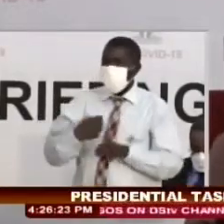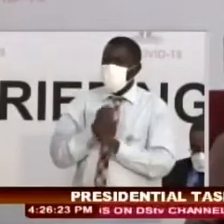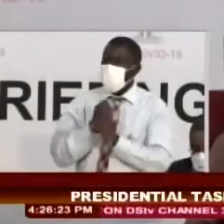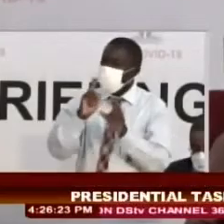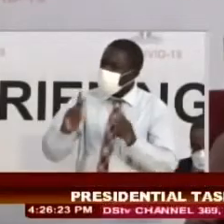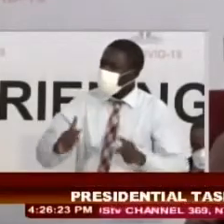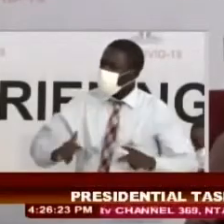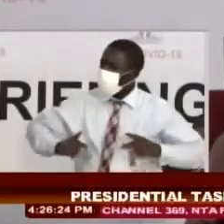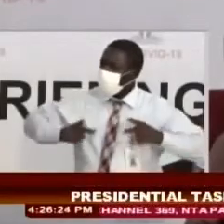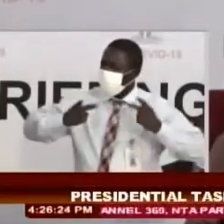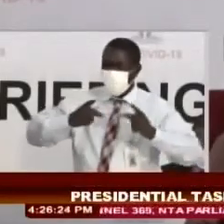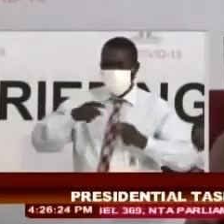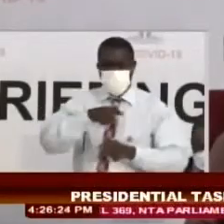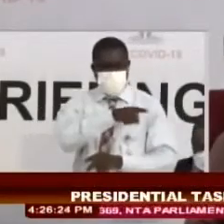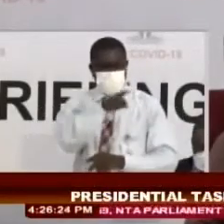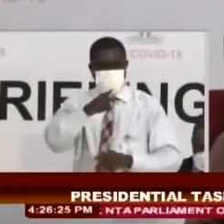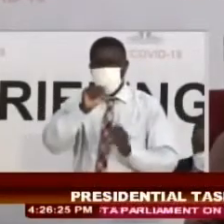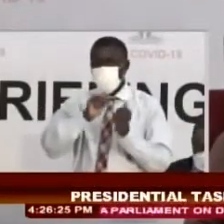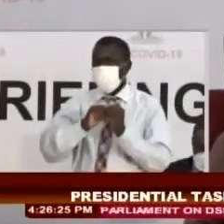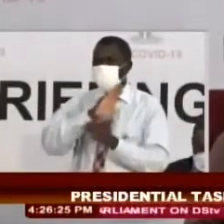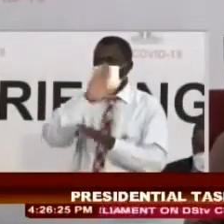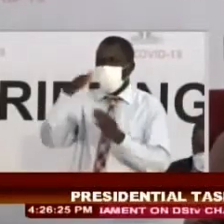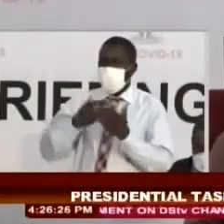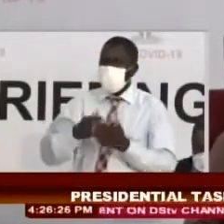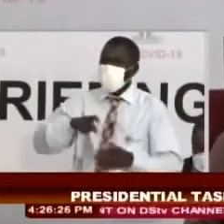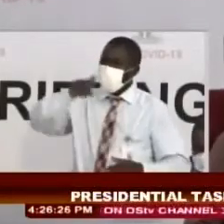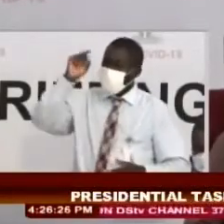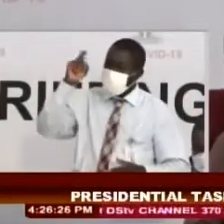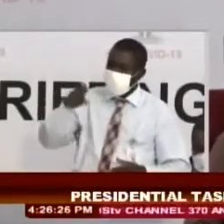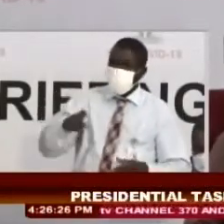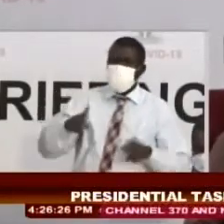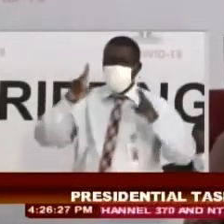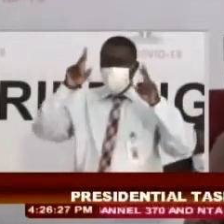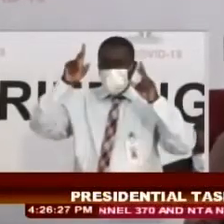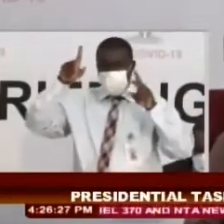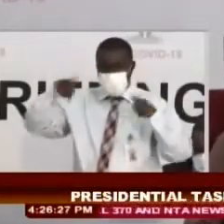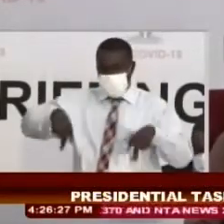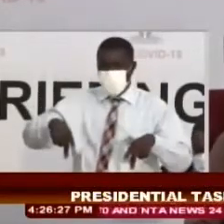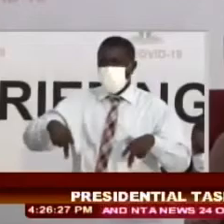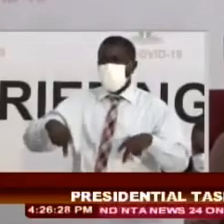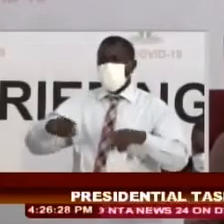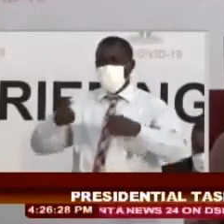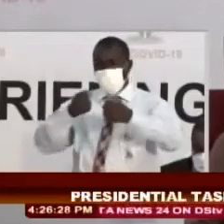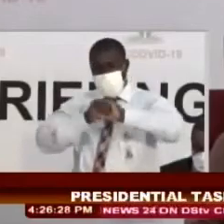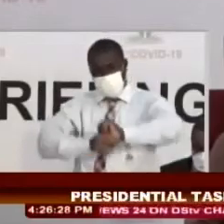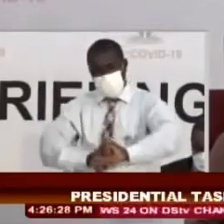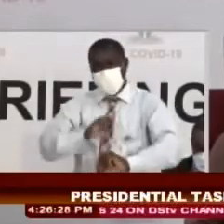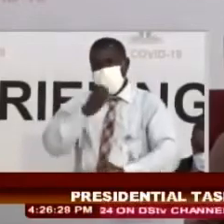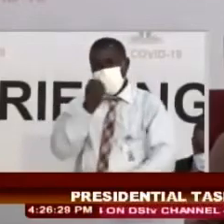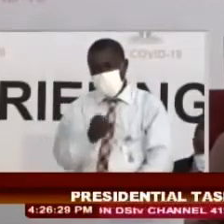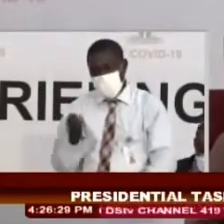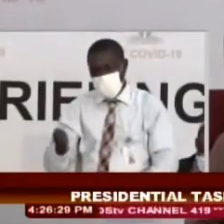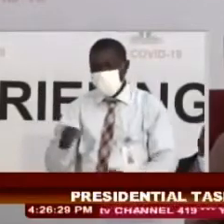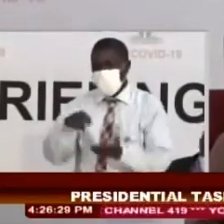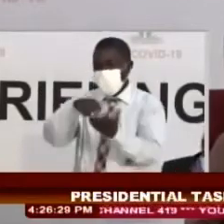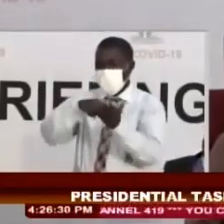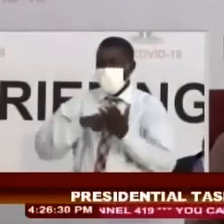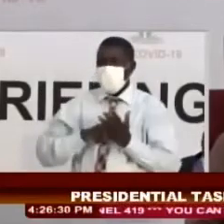all the necessary personal protective equipment required to do your